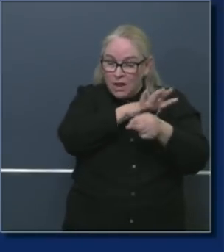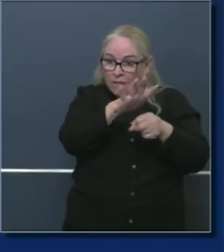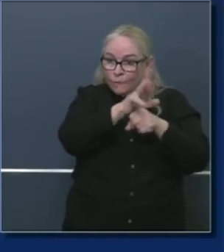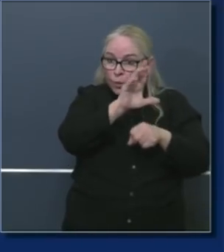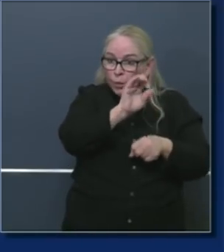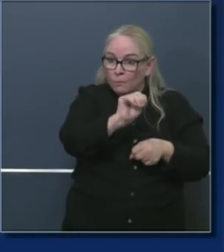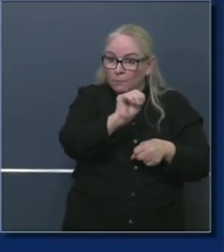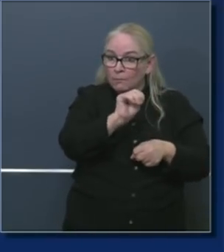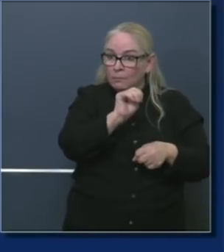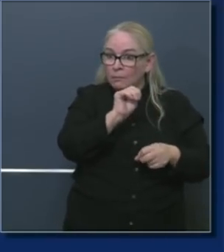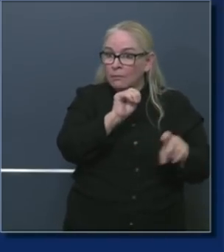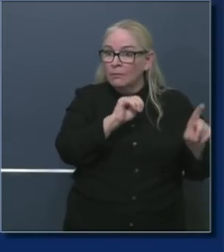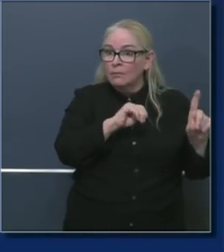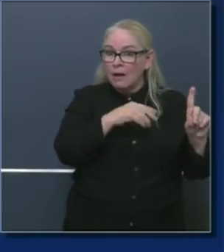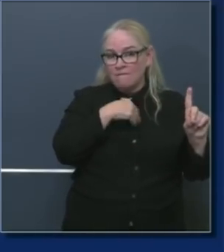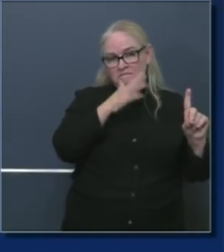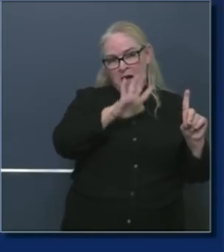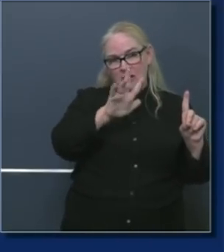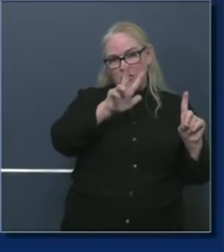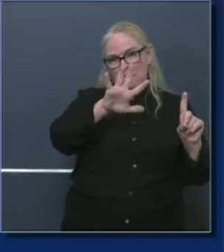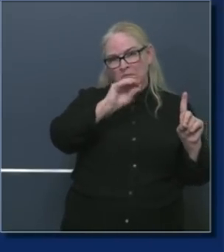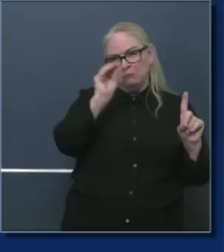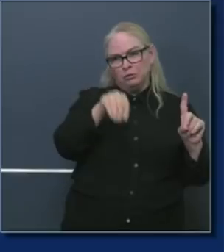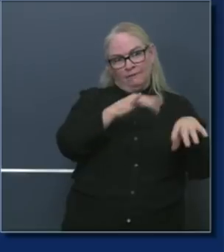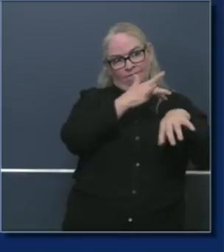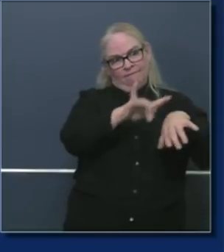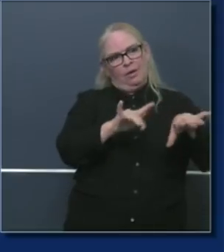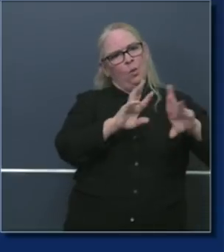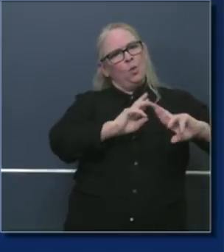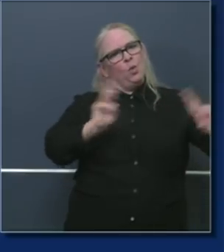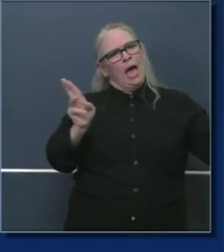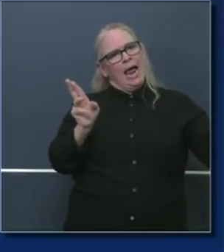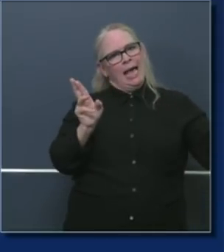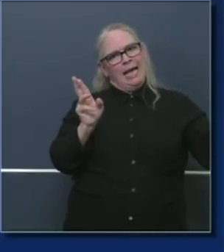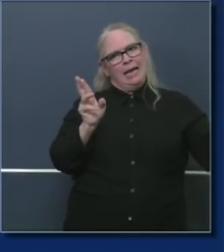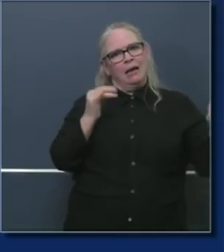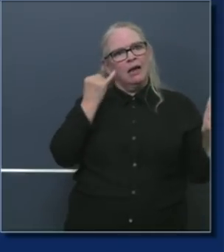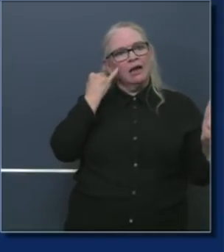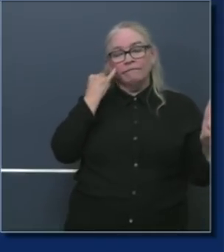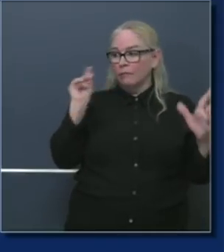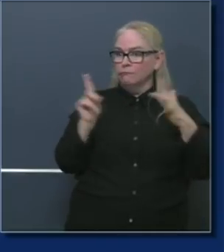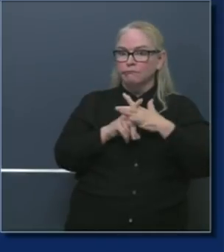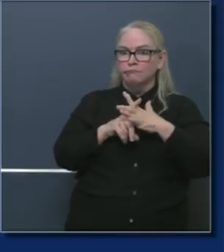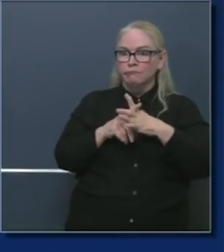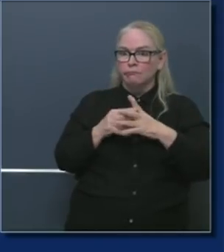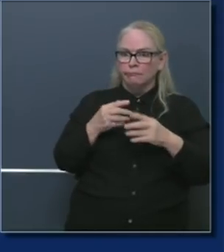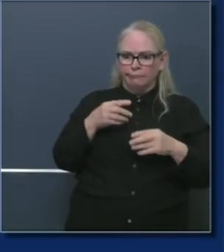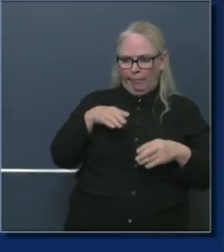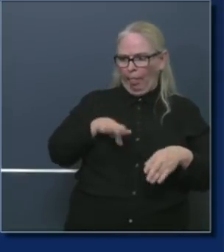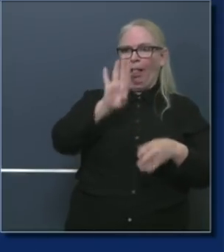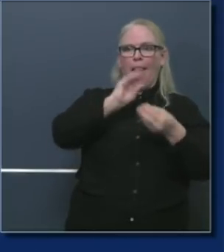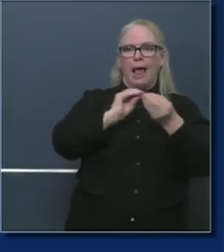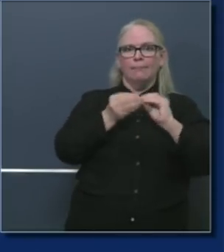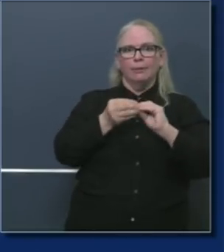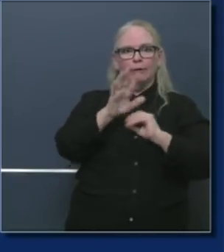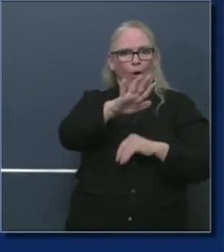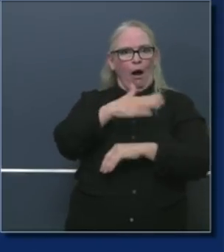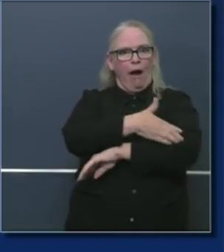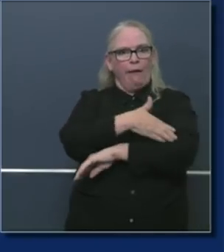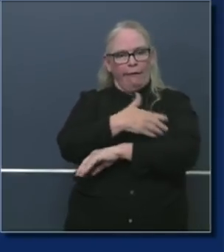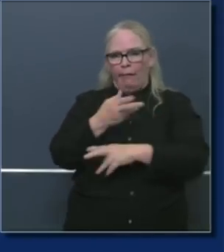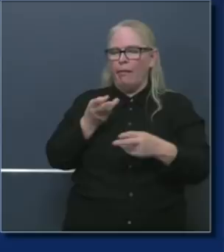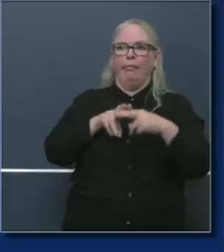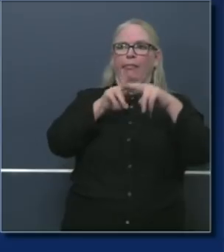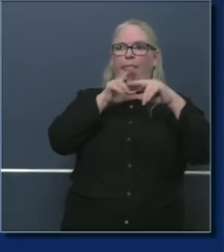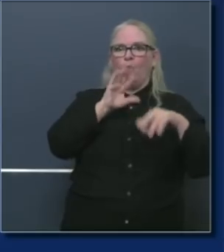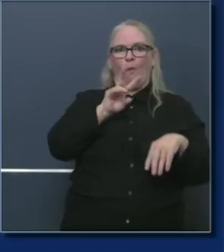least 35% capacity for surge. We talked about early on that we look to add 50,000 beds across